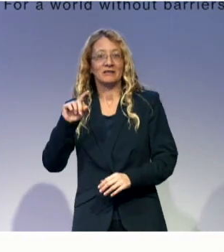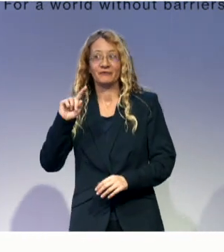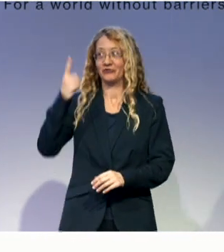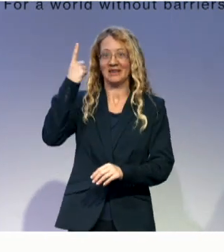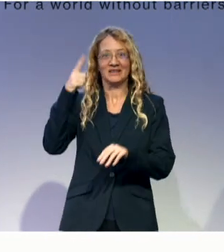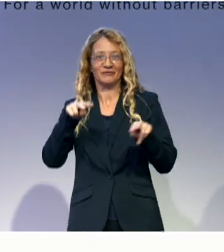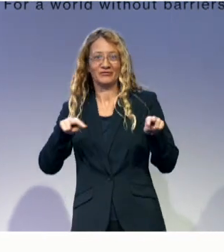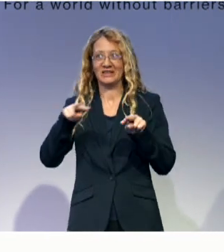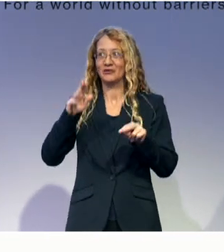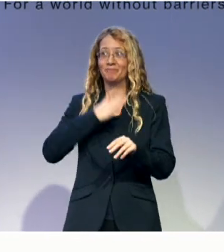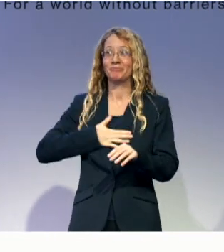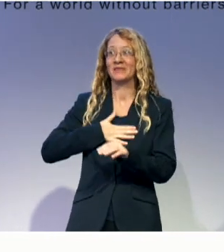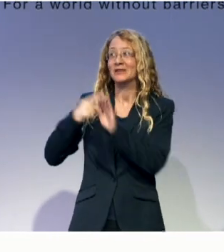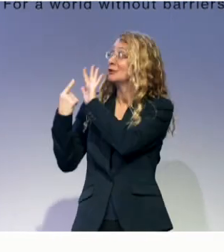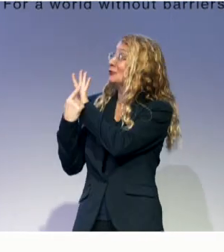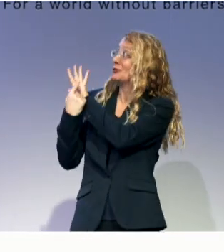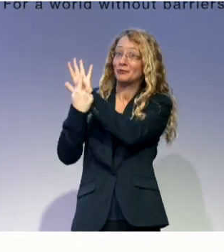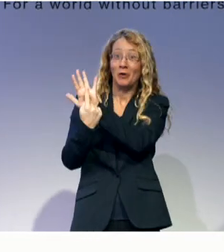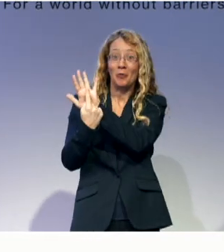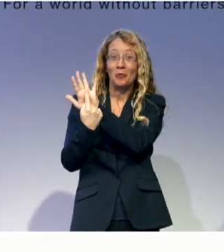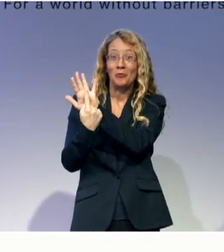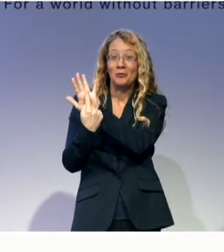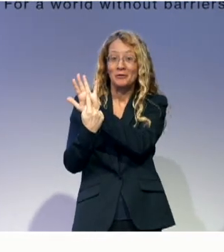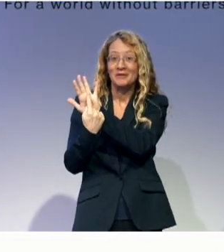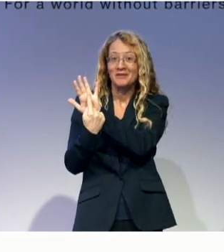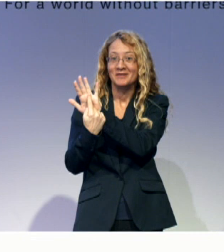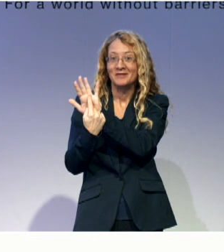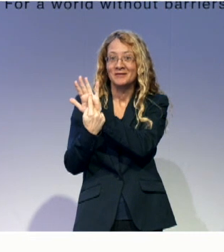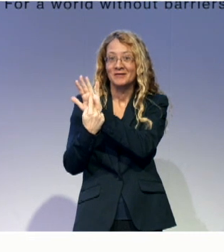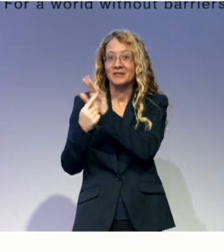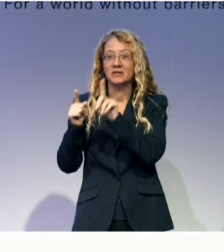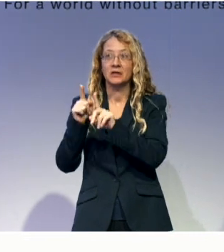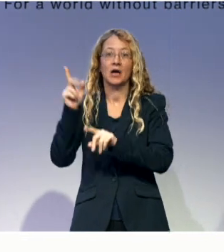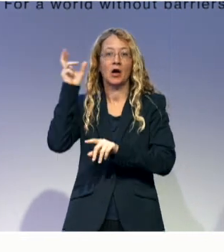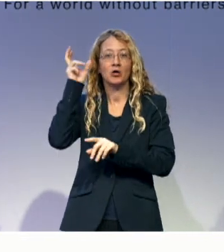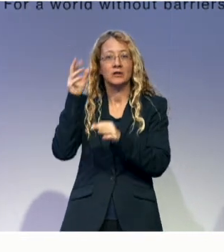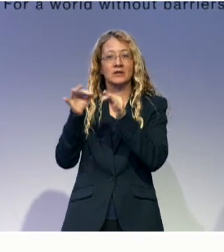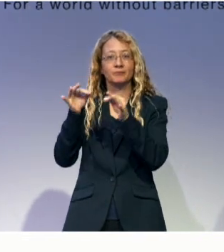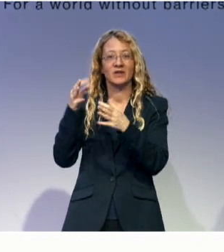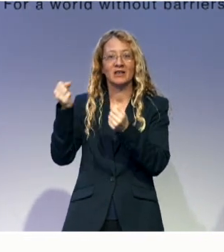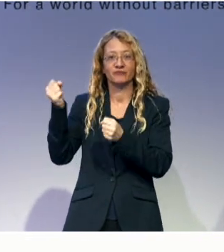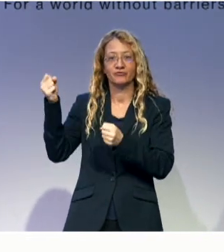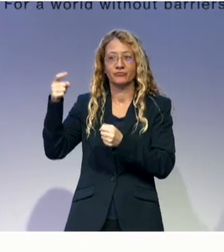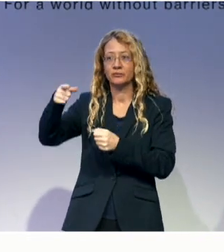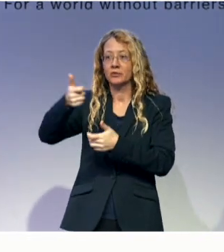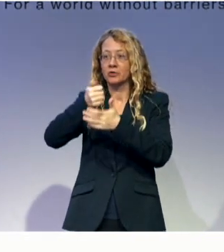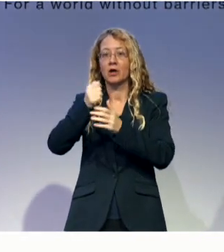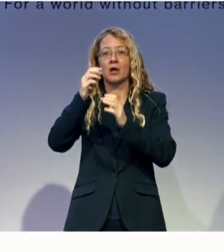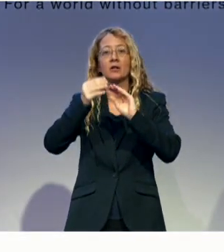audio description on channel 1 for those of you who need it. So can we roll the film there first?